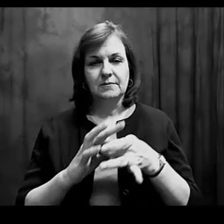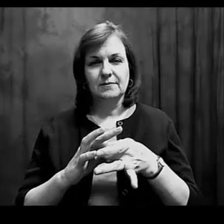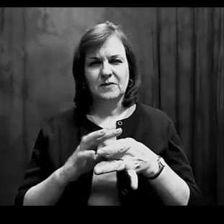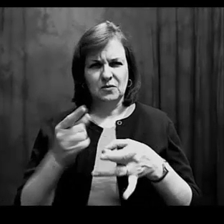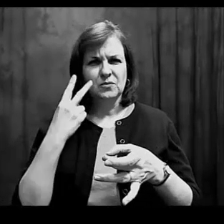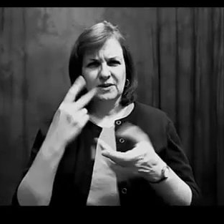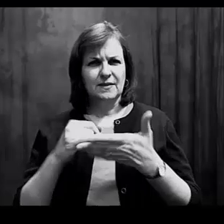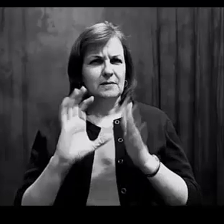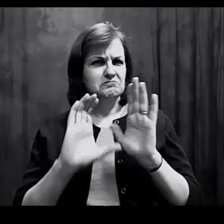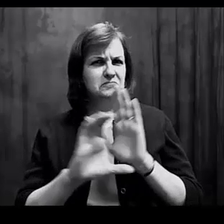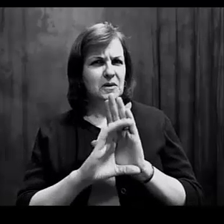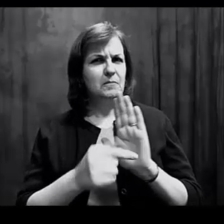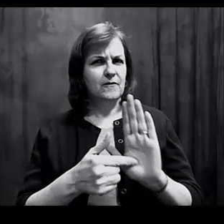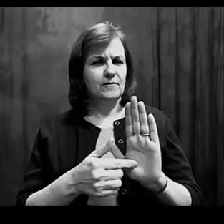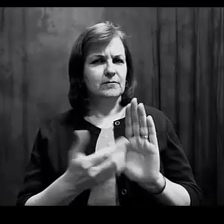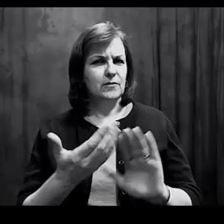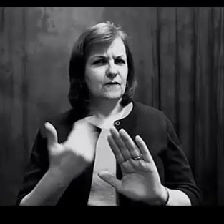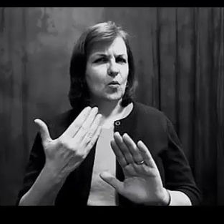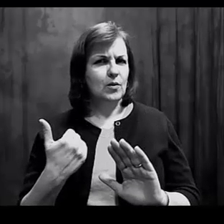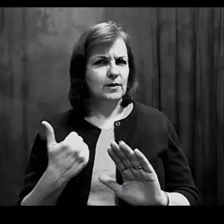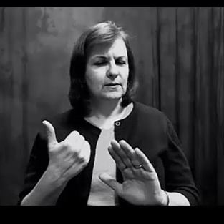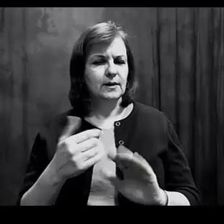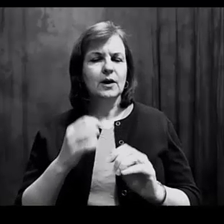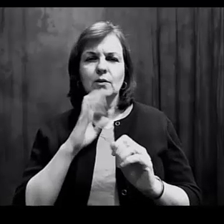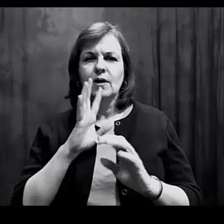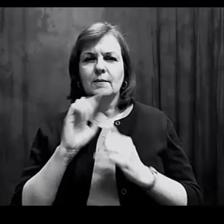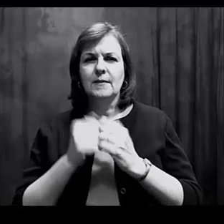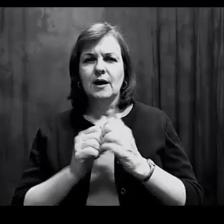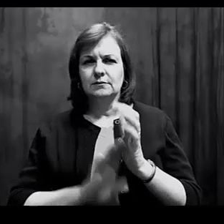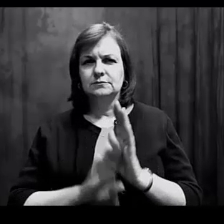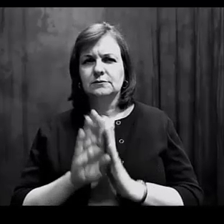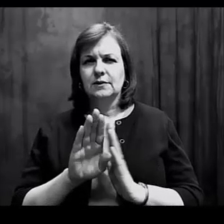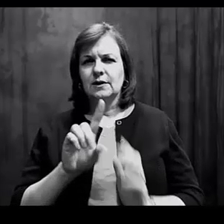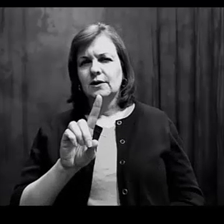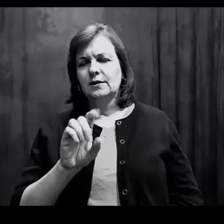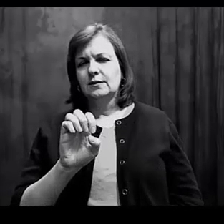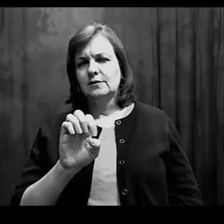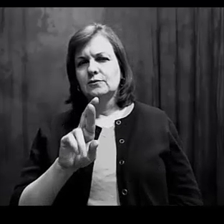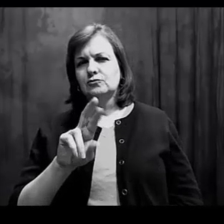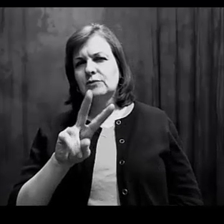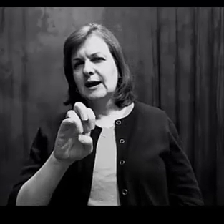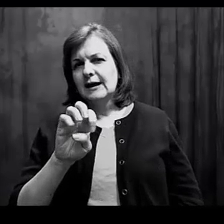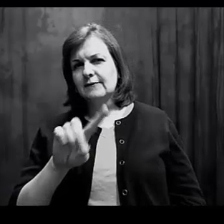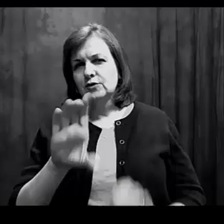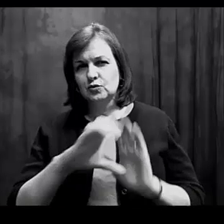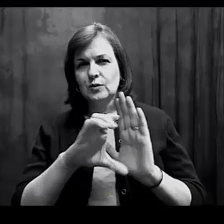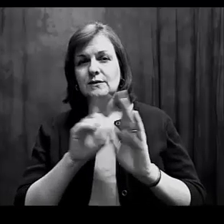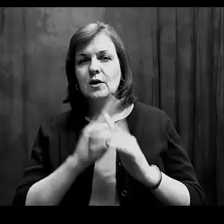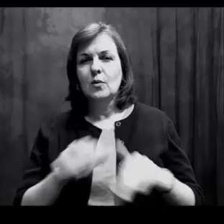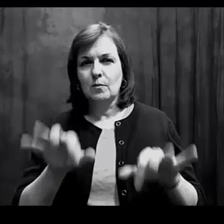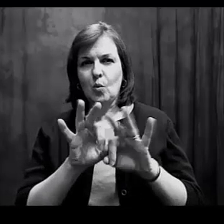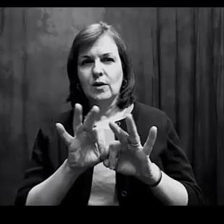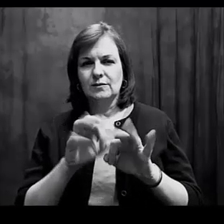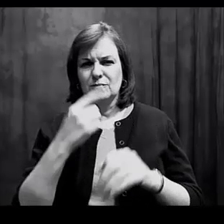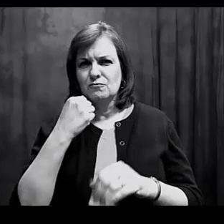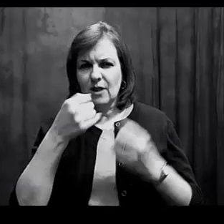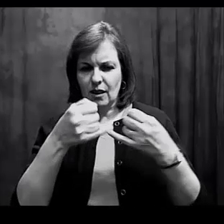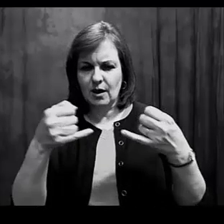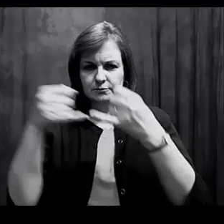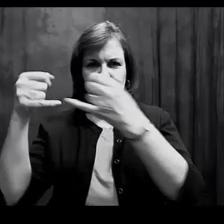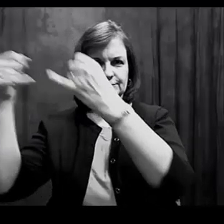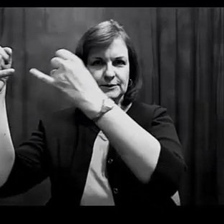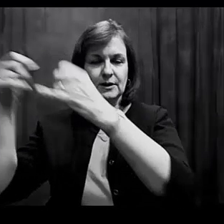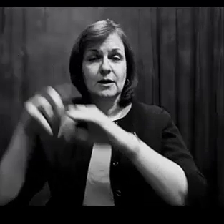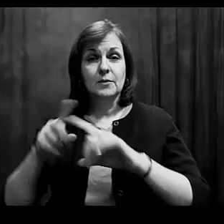at this diagram before. We've thought about the idea that these derived traits were important. So what we want to think